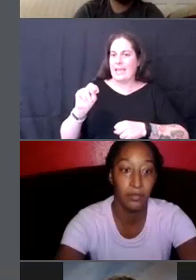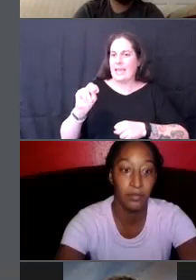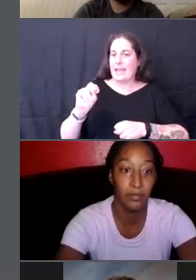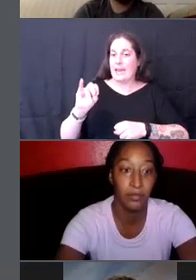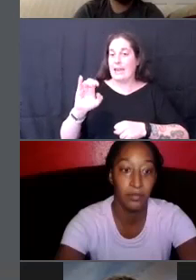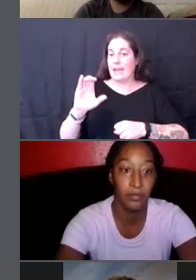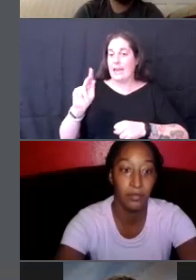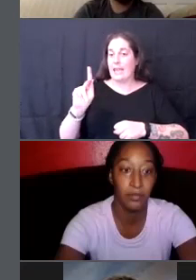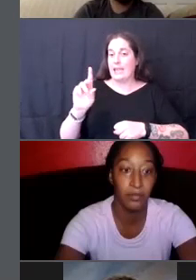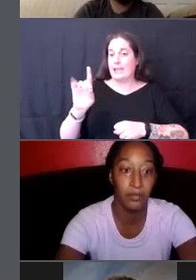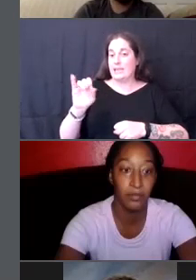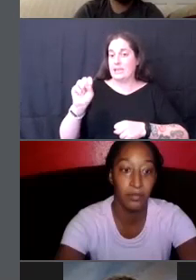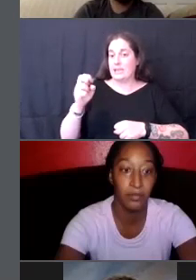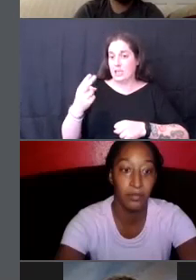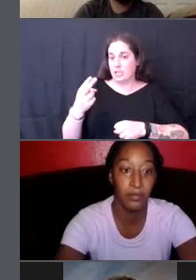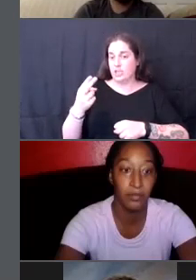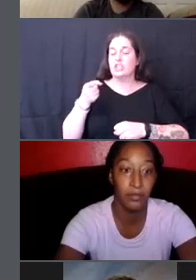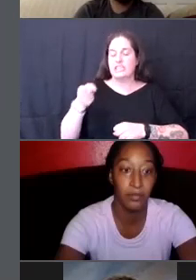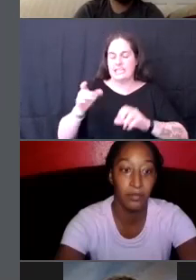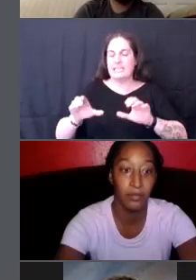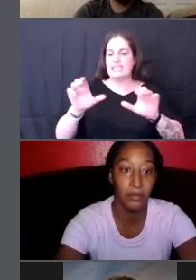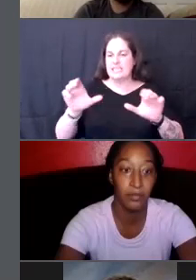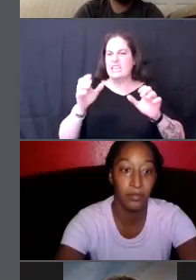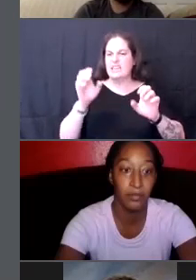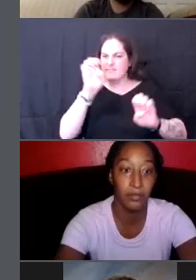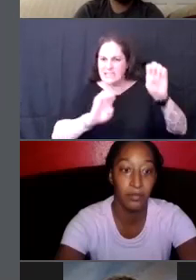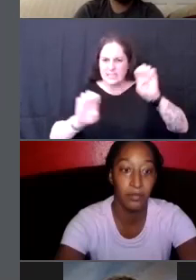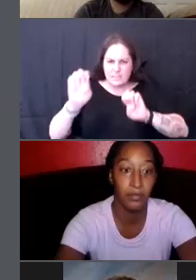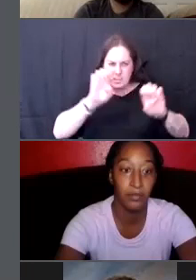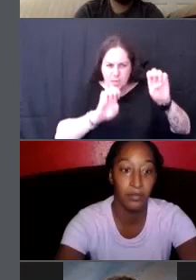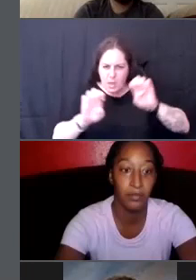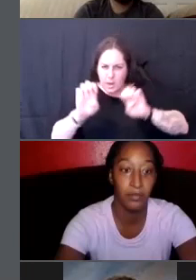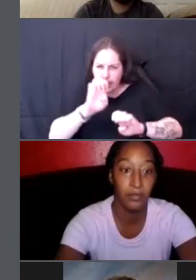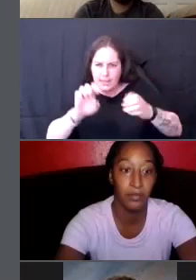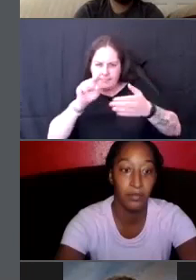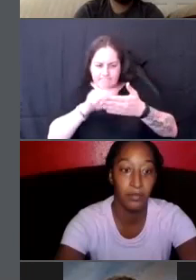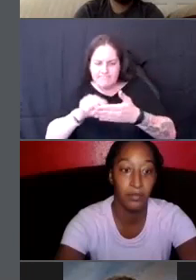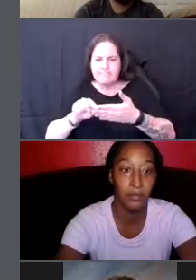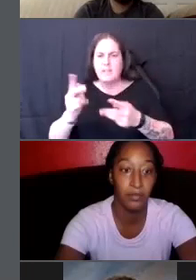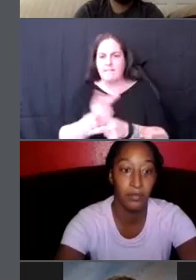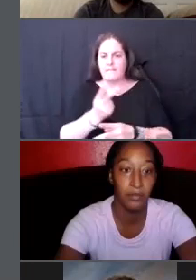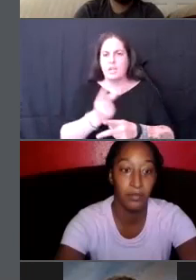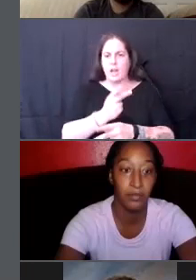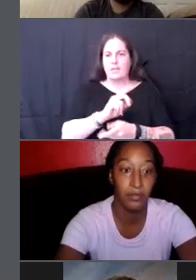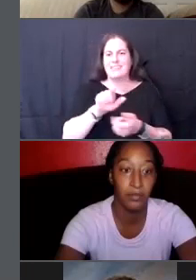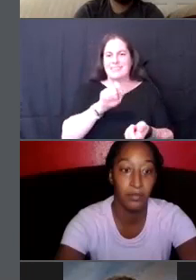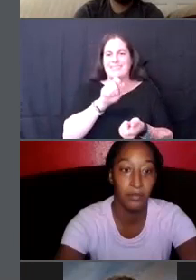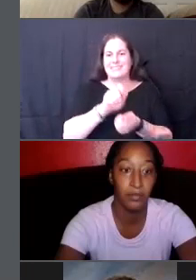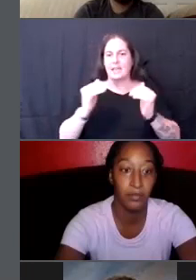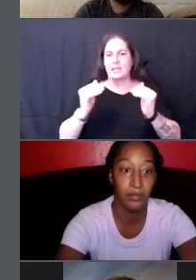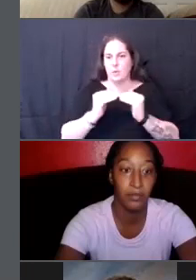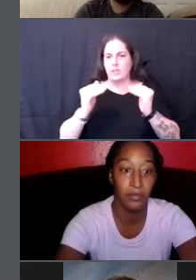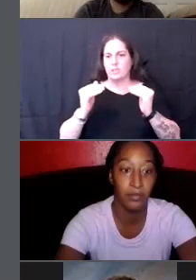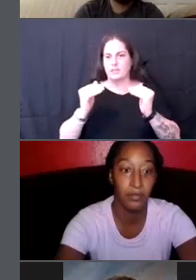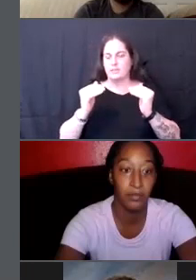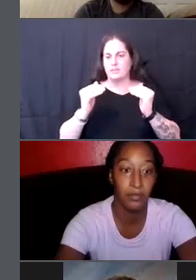to find the actual completed equation, because 100 years later, we did know